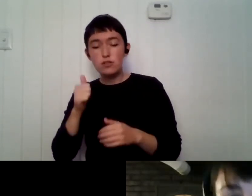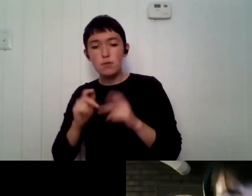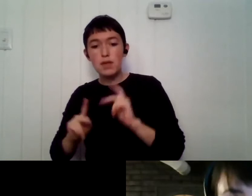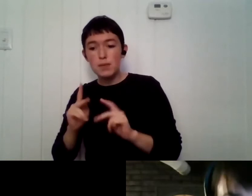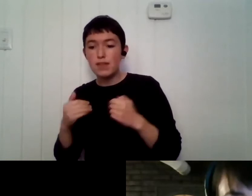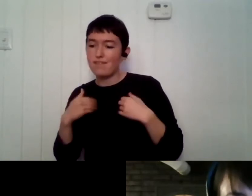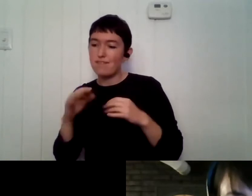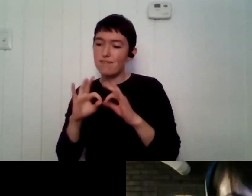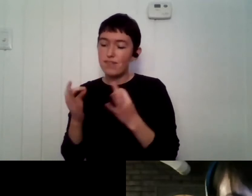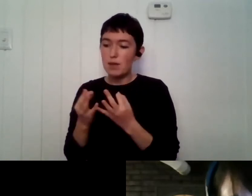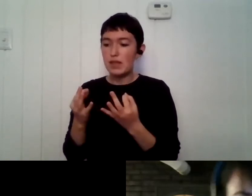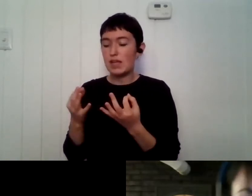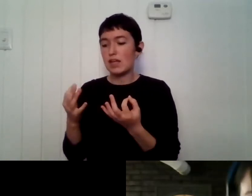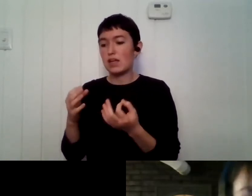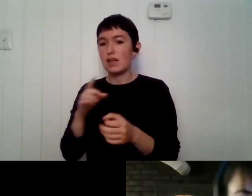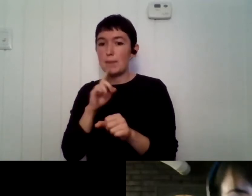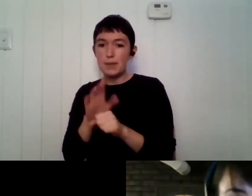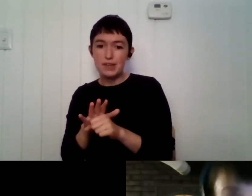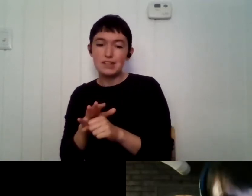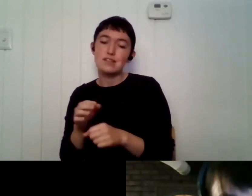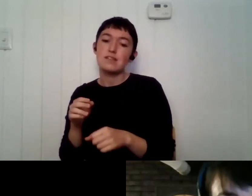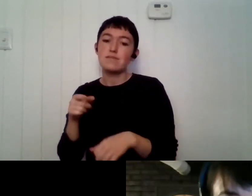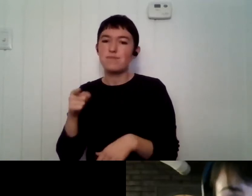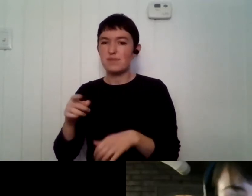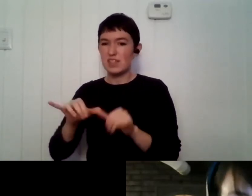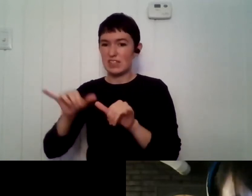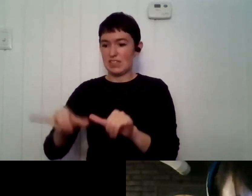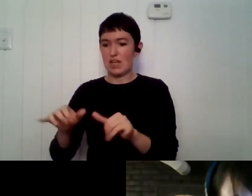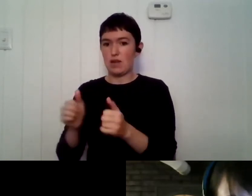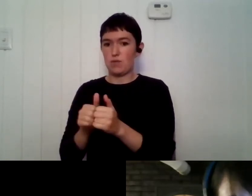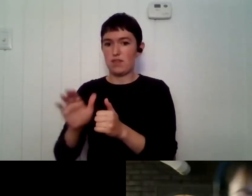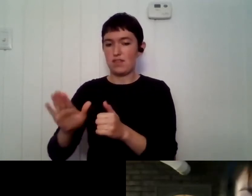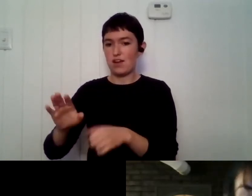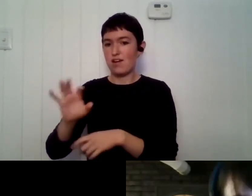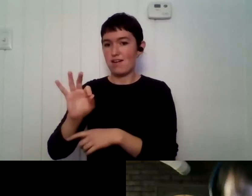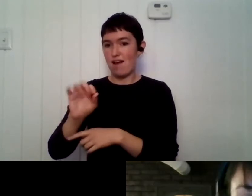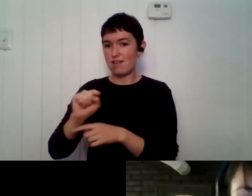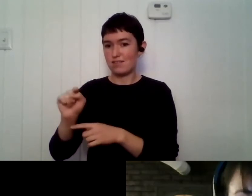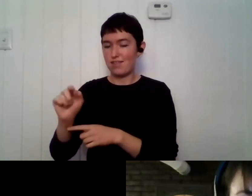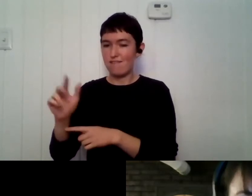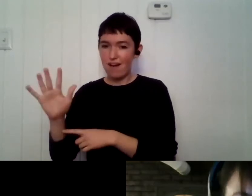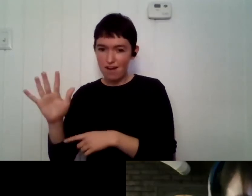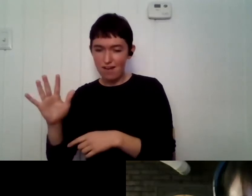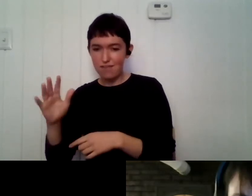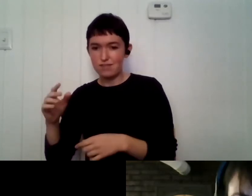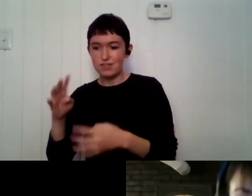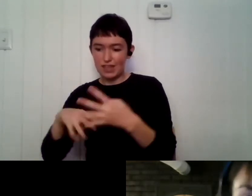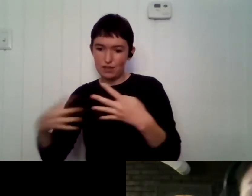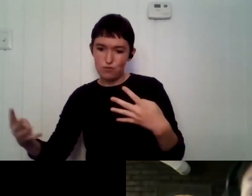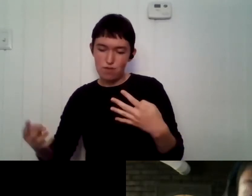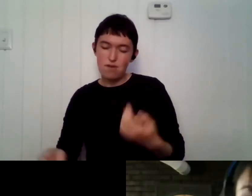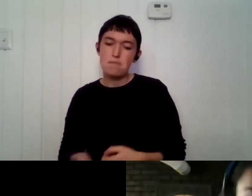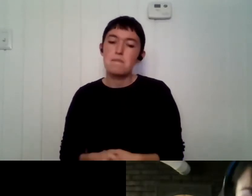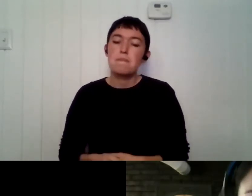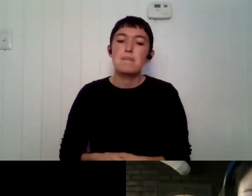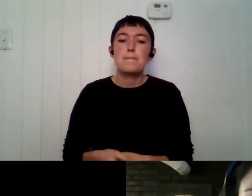commitments. And so they tend to stick a lot better to the 9 to 5 schedule. So yeah, there is differences, but you can also control for that.